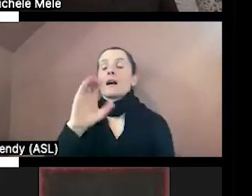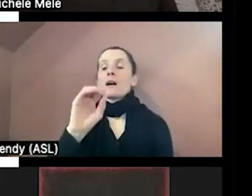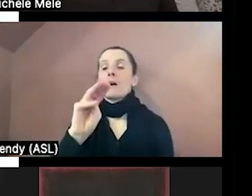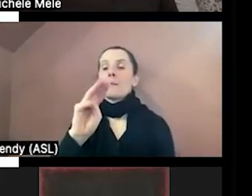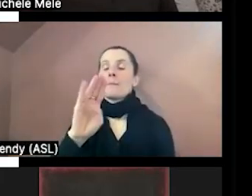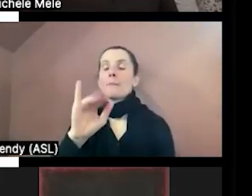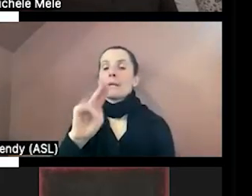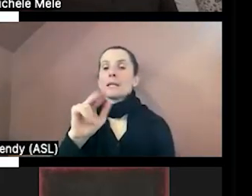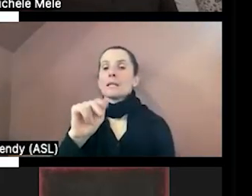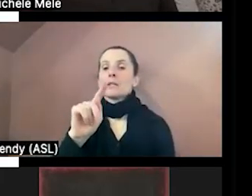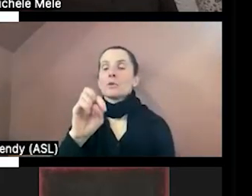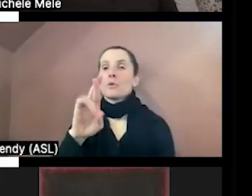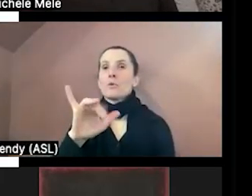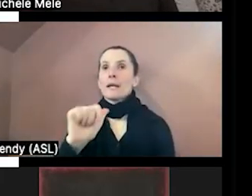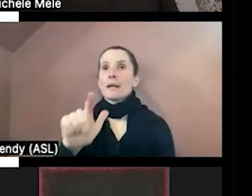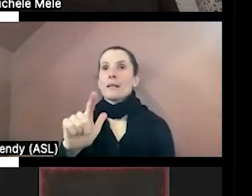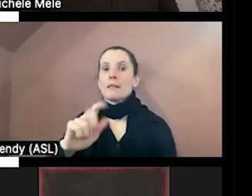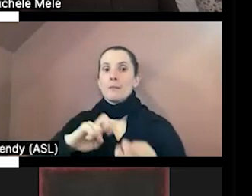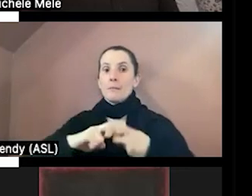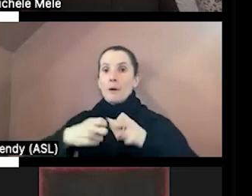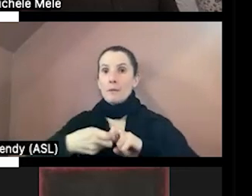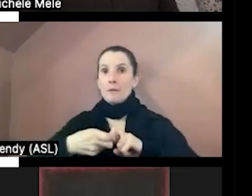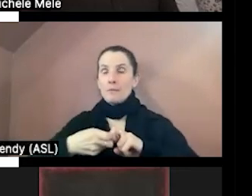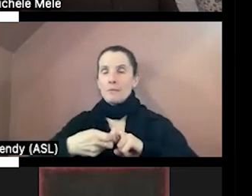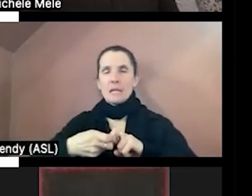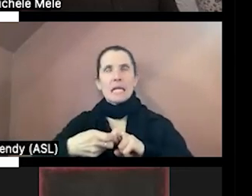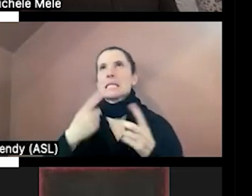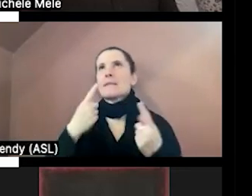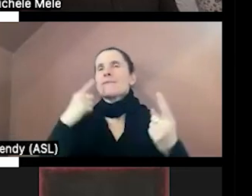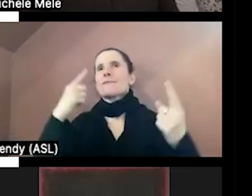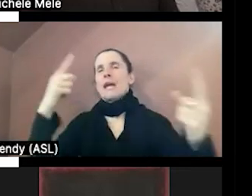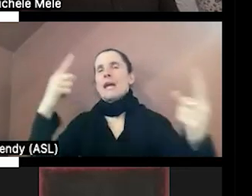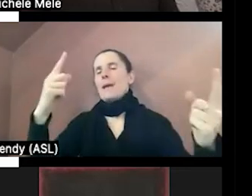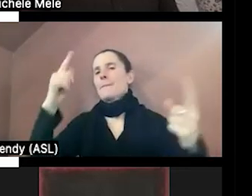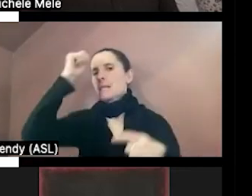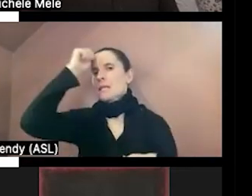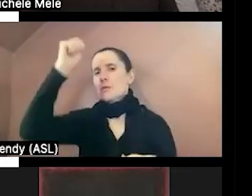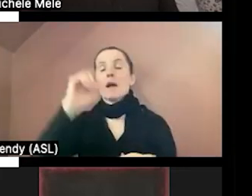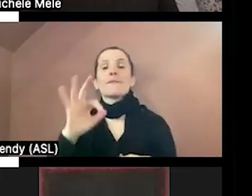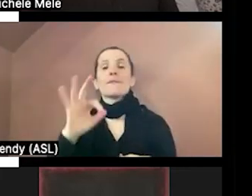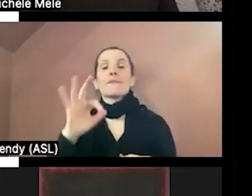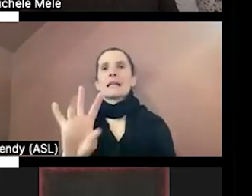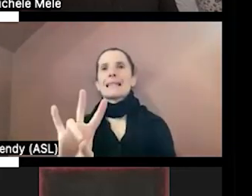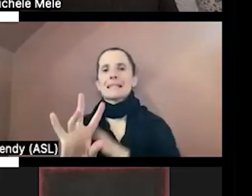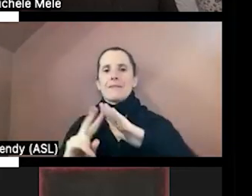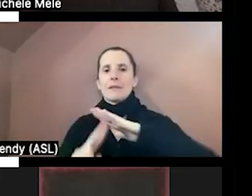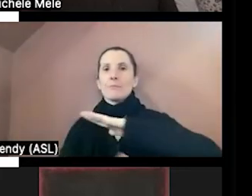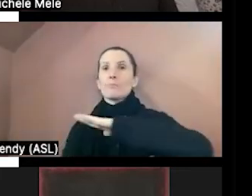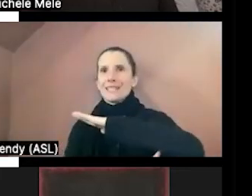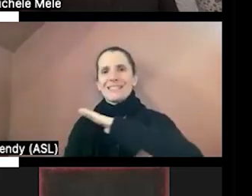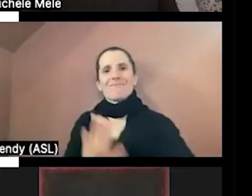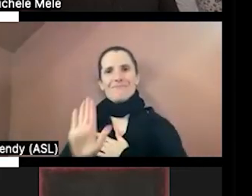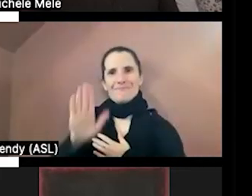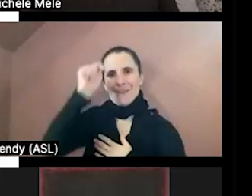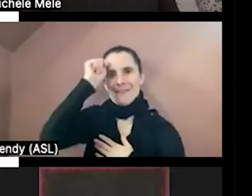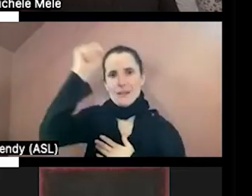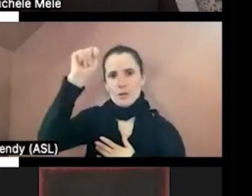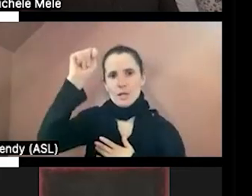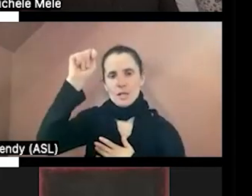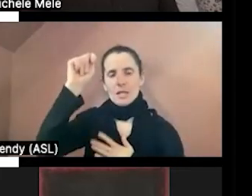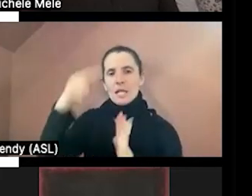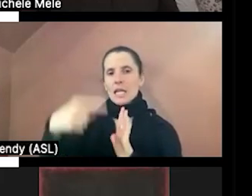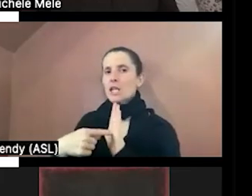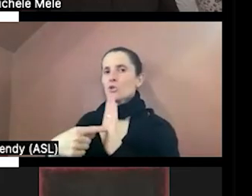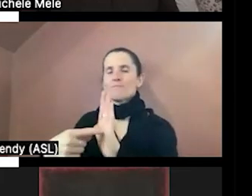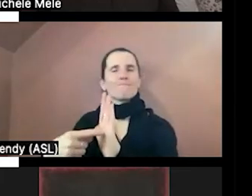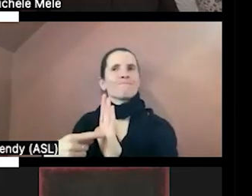famous theorem of the seven bridges, in which he showed that there was no such path and